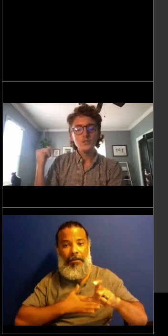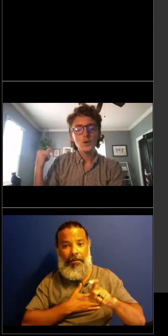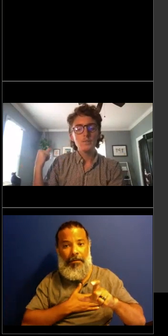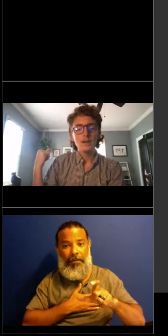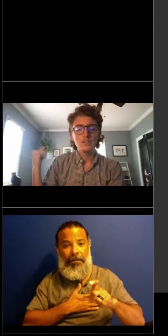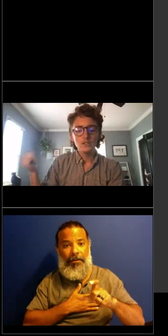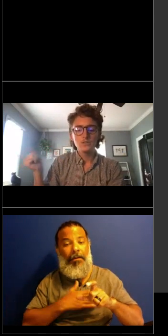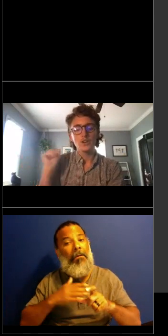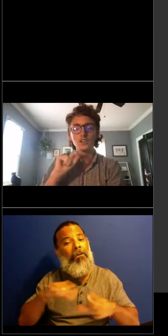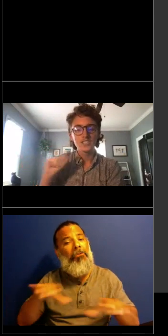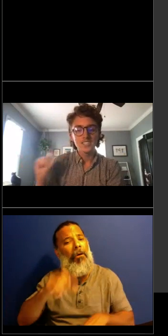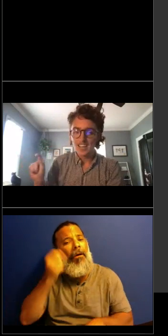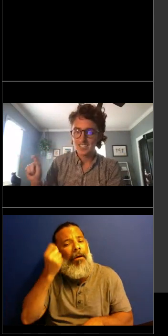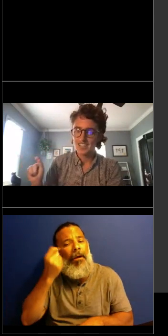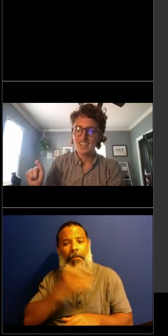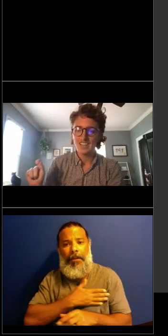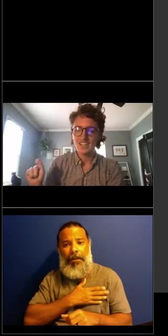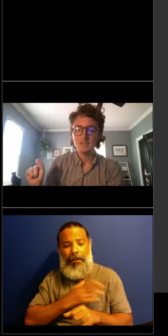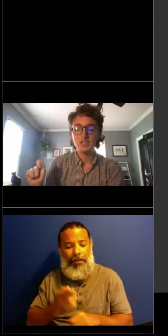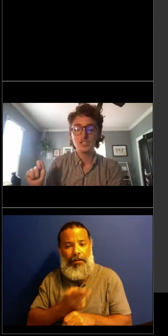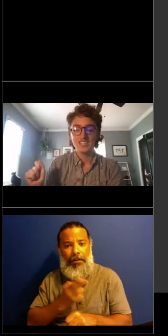to do so, but use